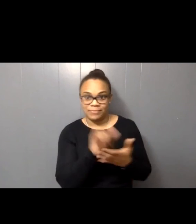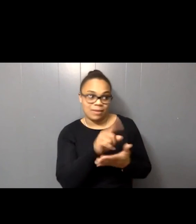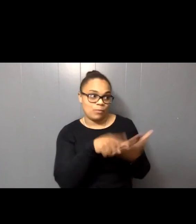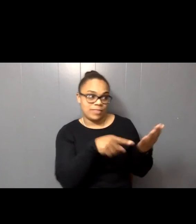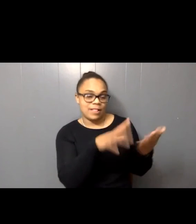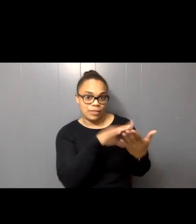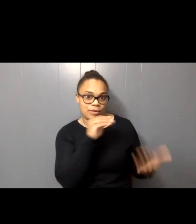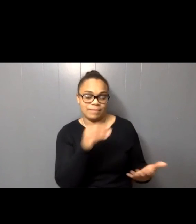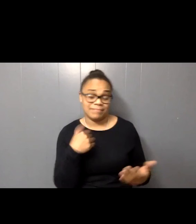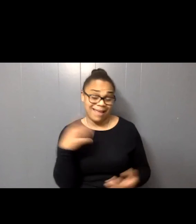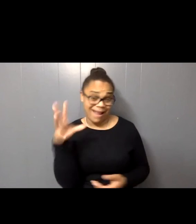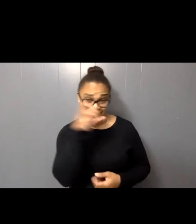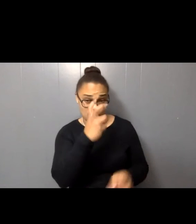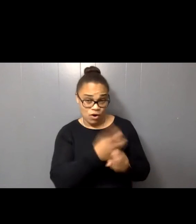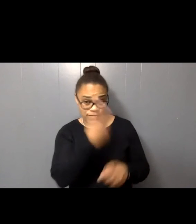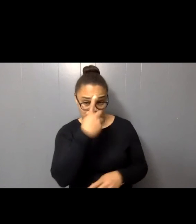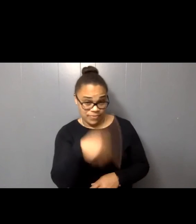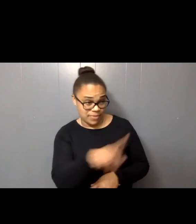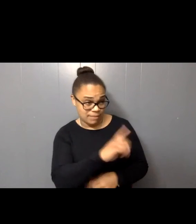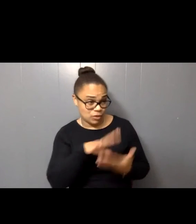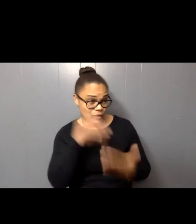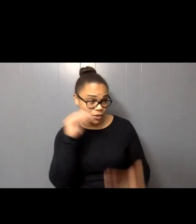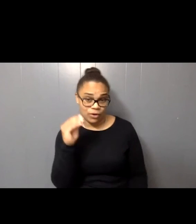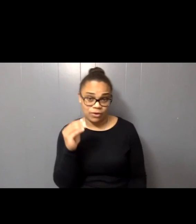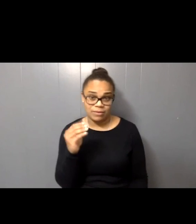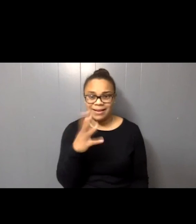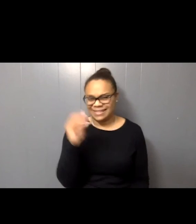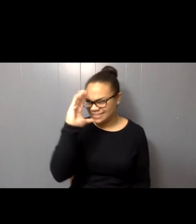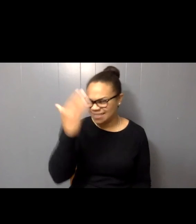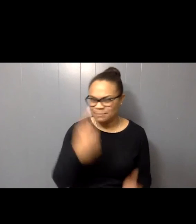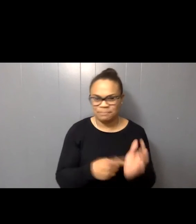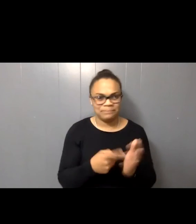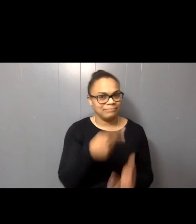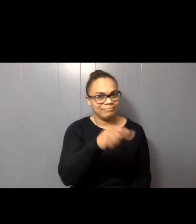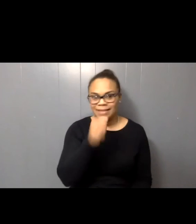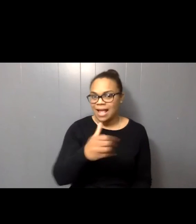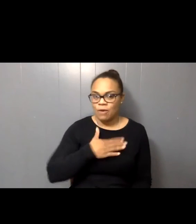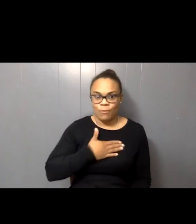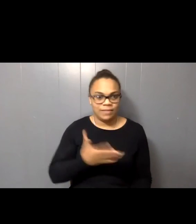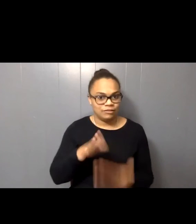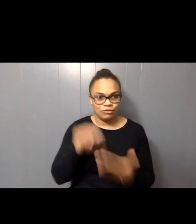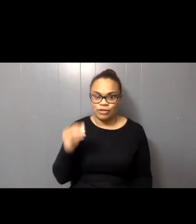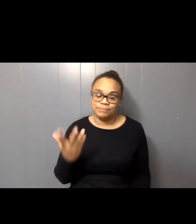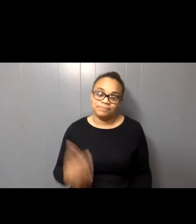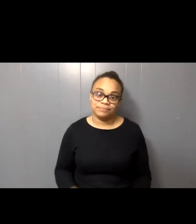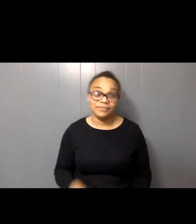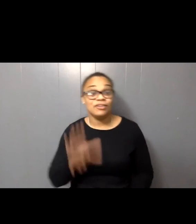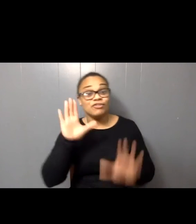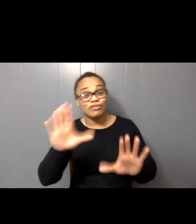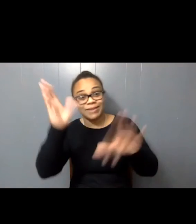but I don't think that they're also like willing to learn all the time. That's all I had to say. Great presentation,